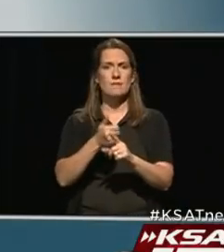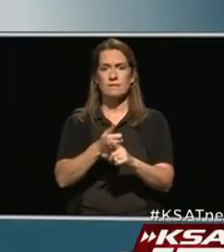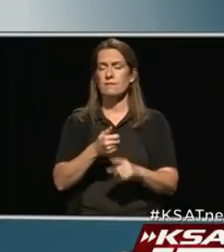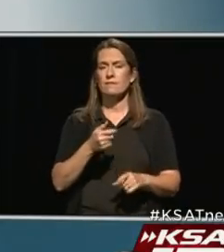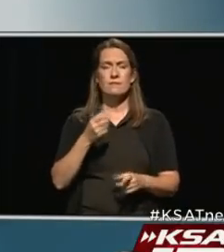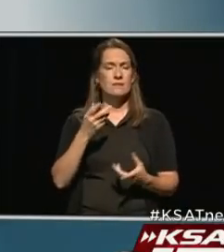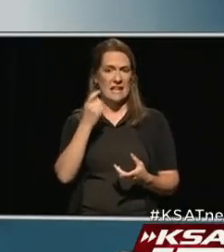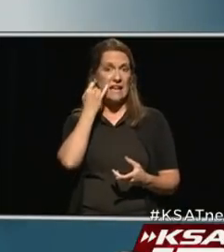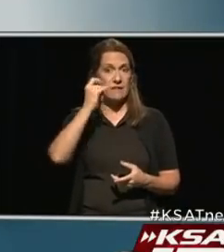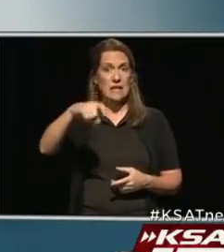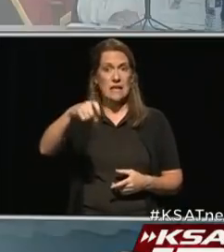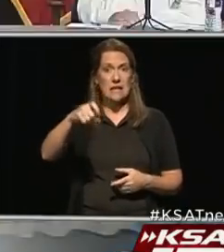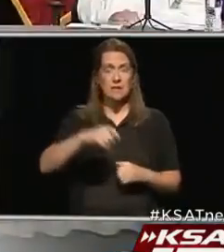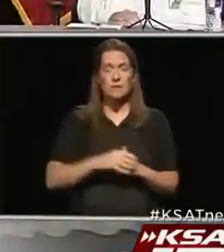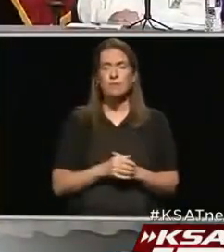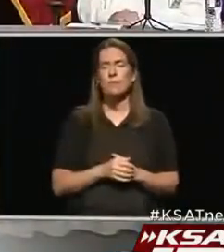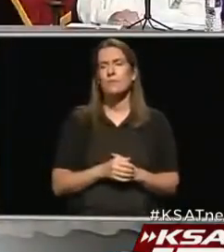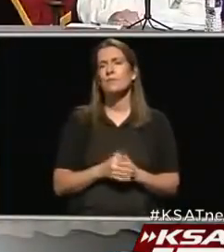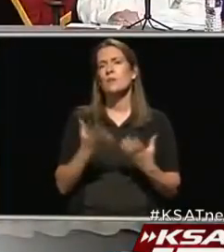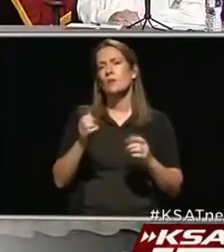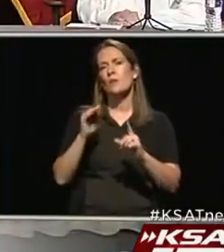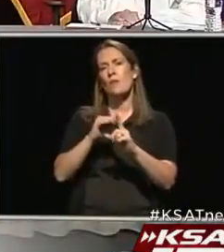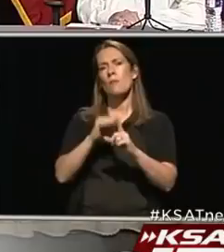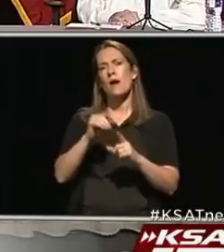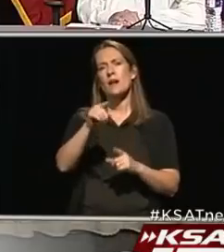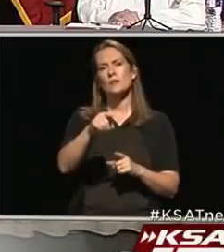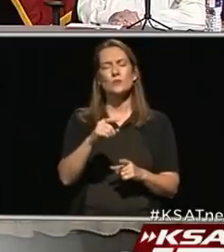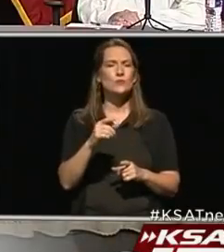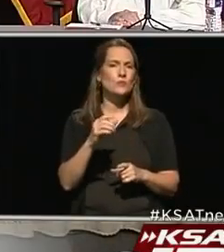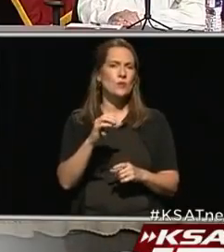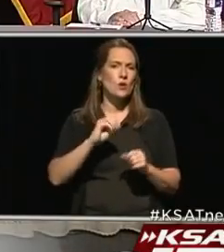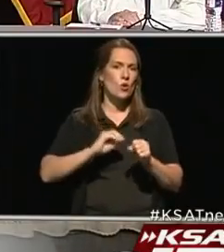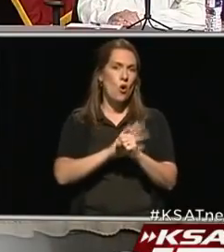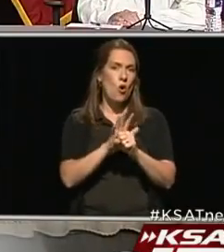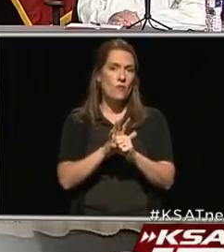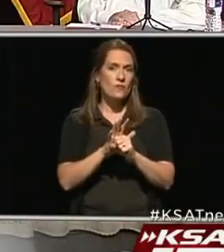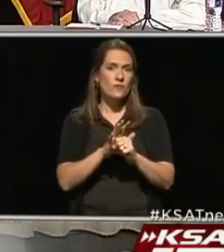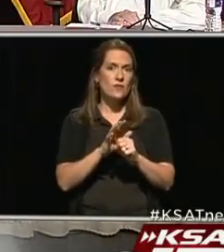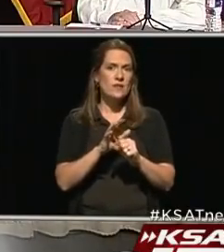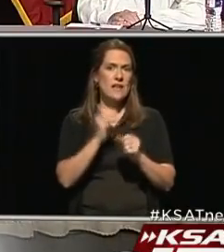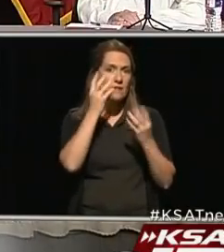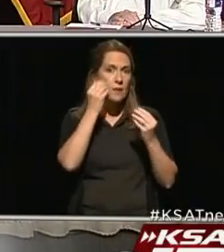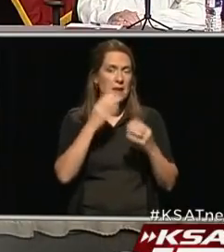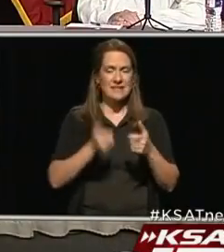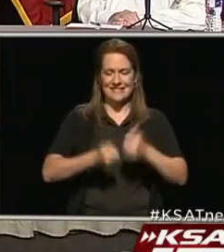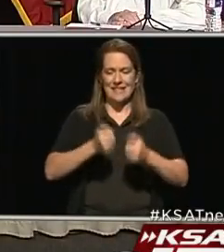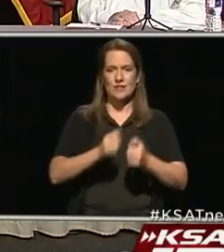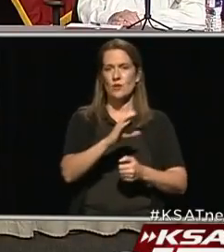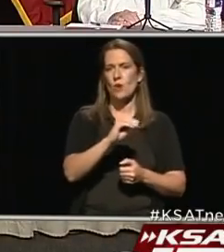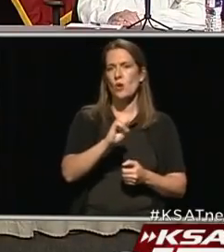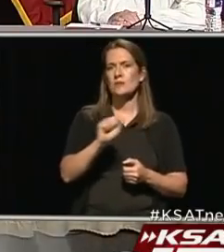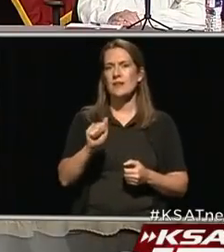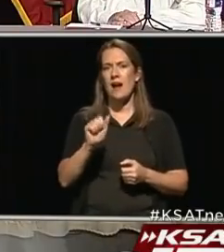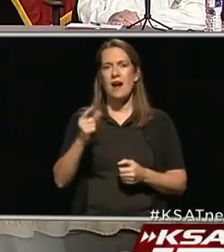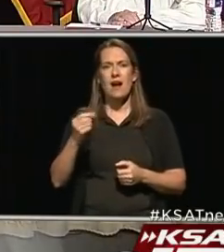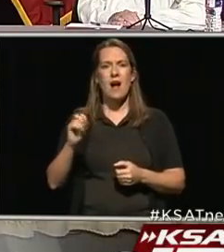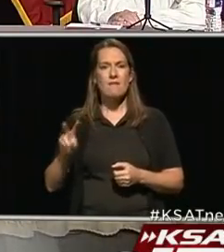test. I do want to remind you that you can get the latest on COVID-19 anytime by texting COSAGOV